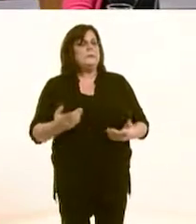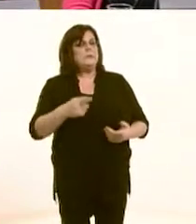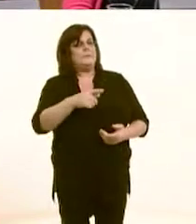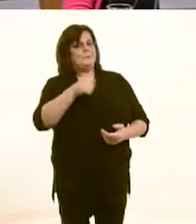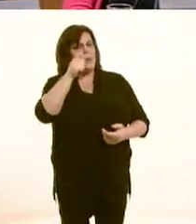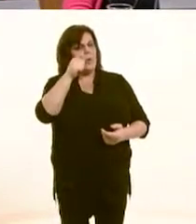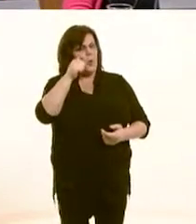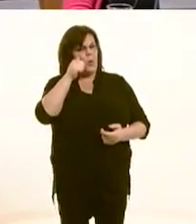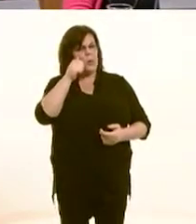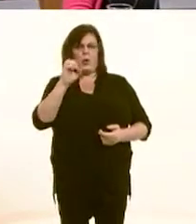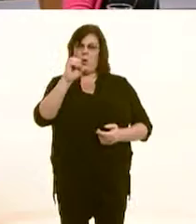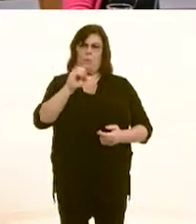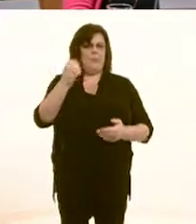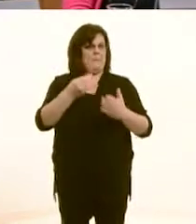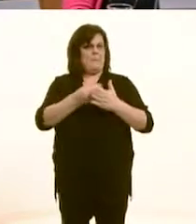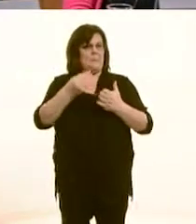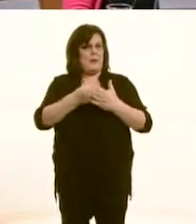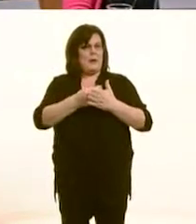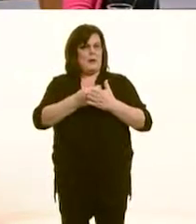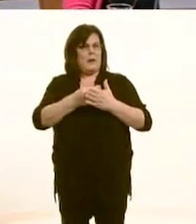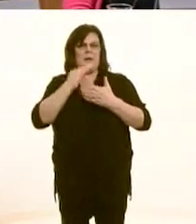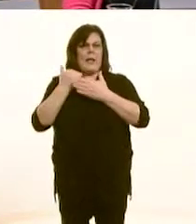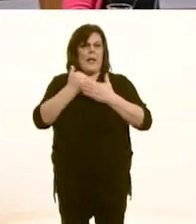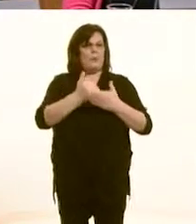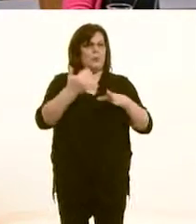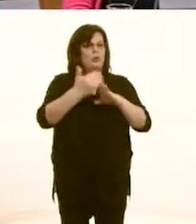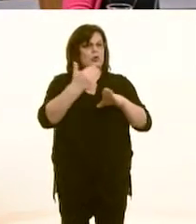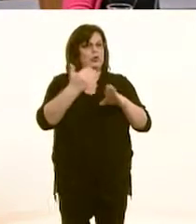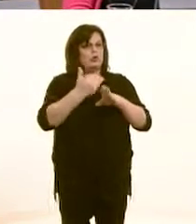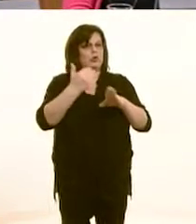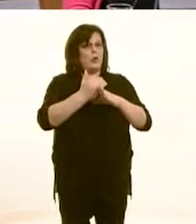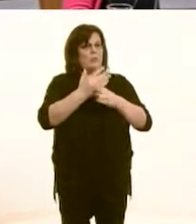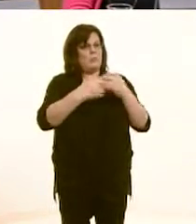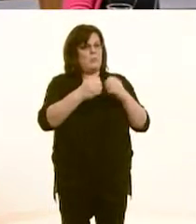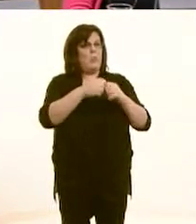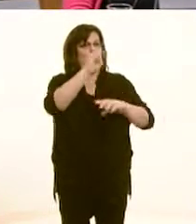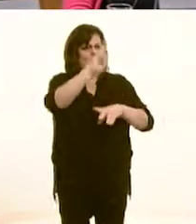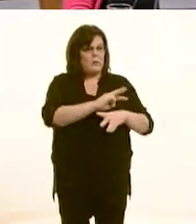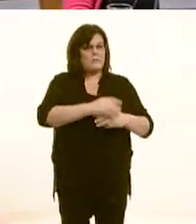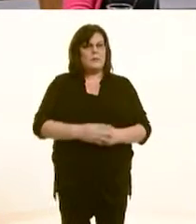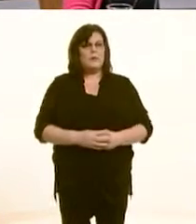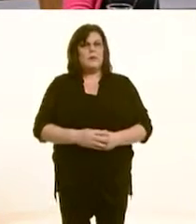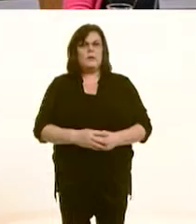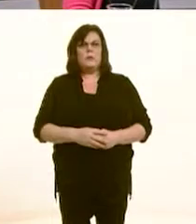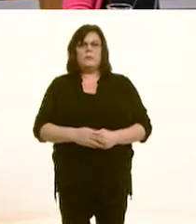that European money has been used, for example, in Jobs with Wales. And we know that it's been a substantial contribution to